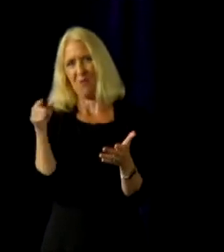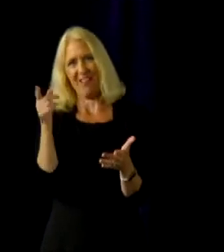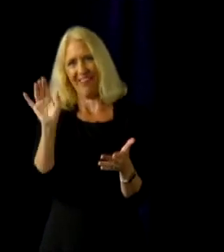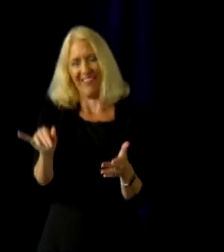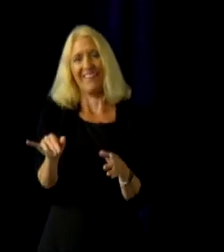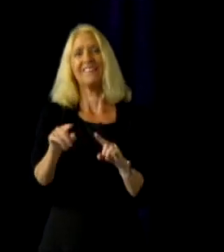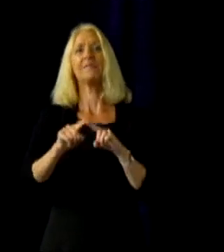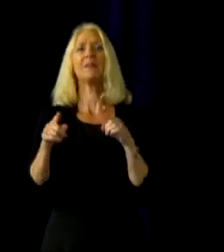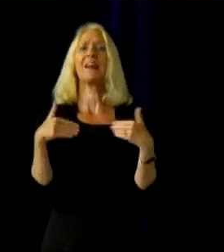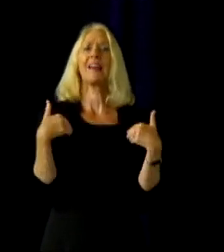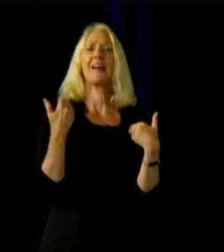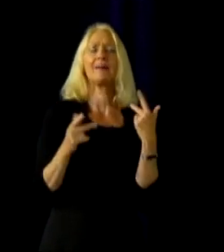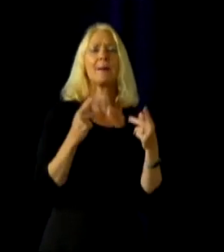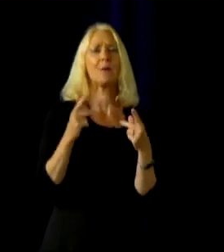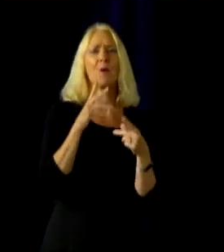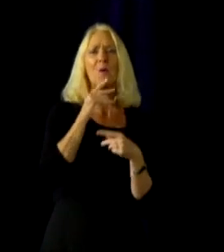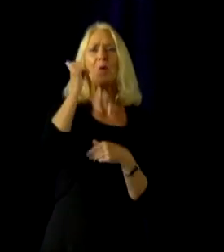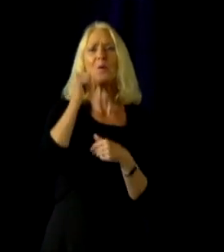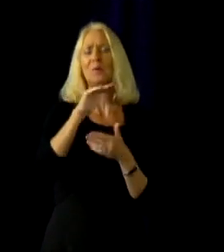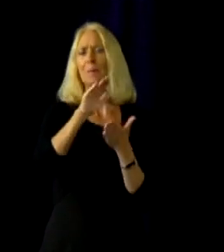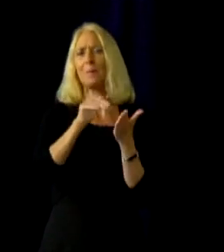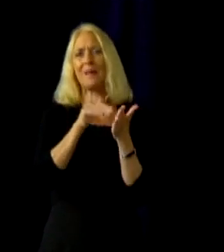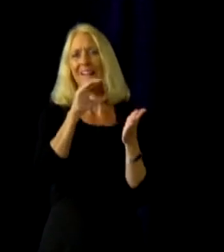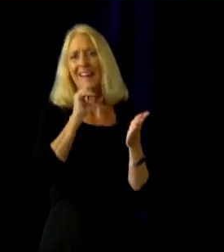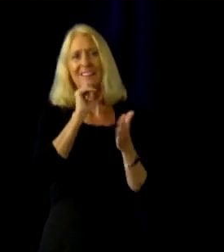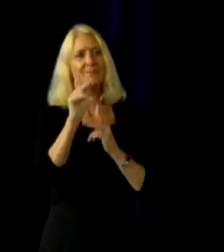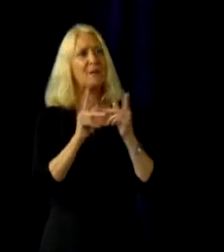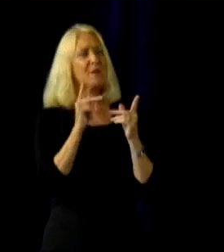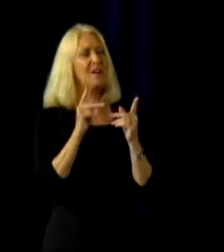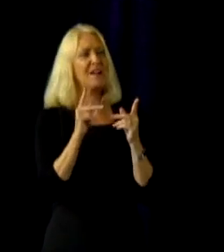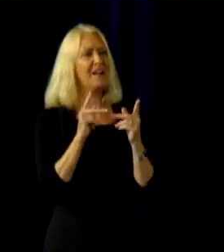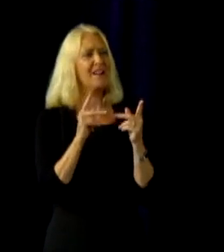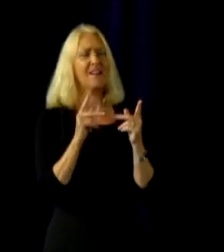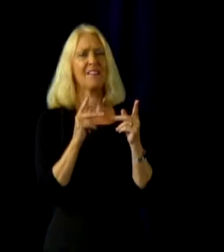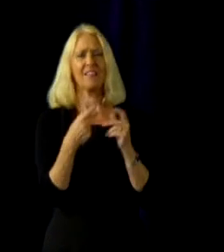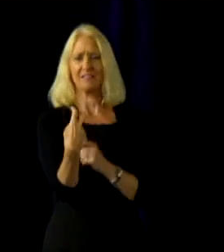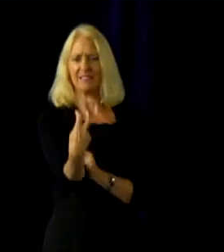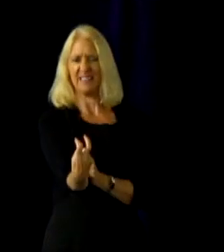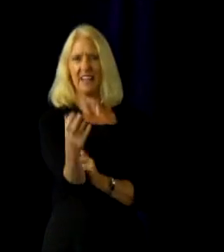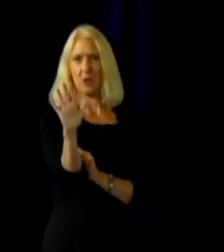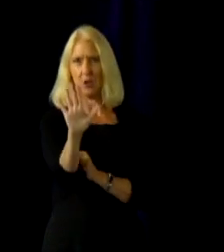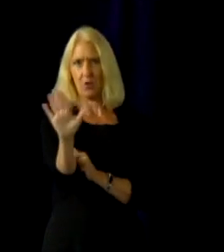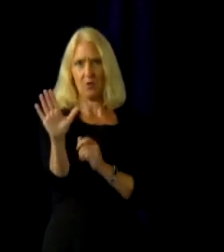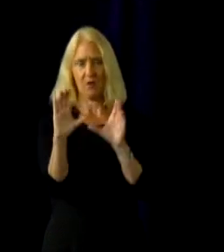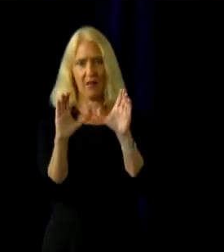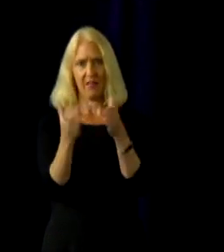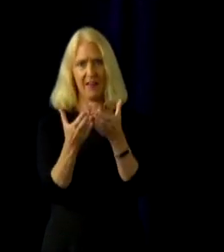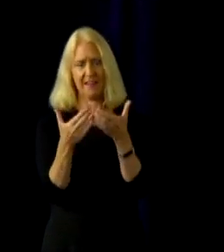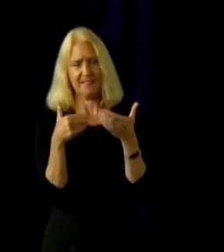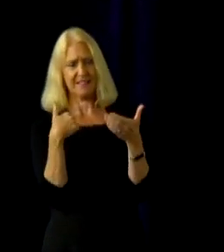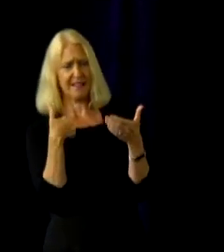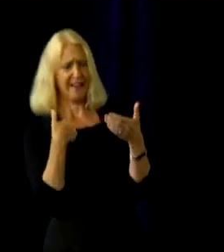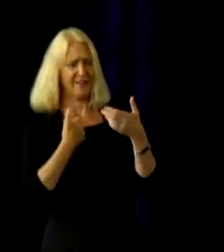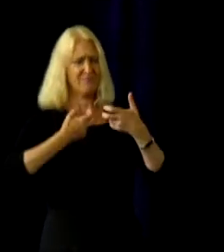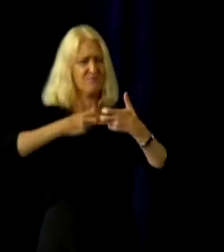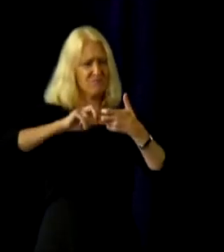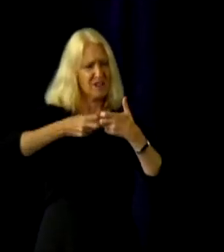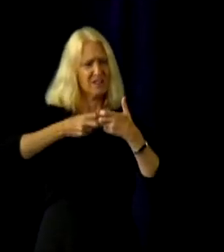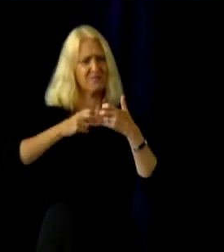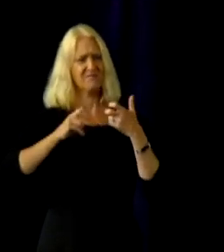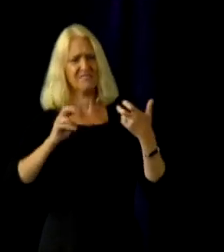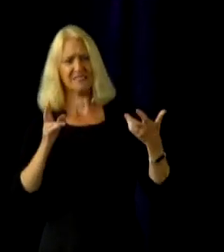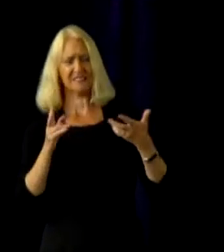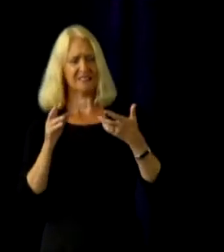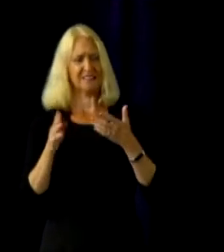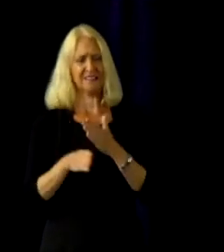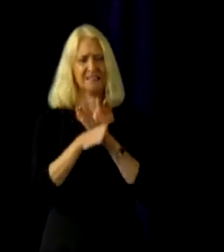people, older, middle-aged folks, the people that are sitting in your class have issues, problems, and things in there that